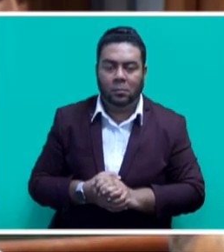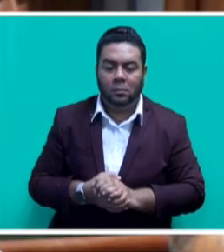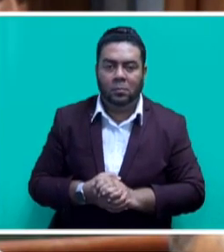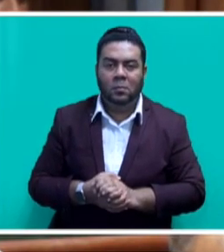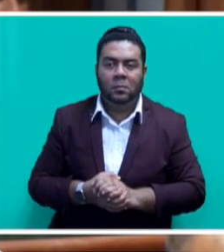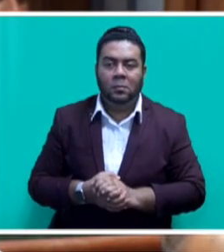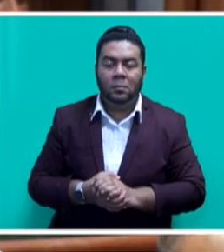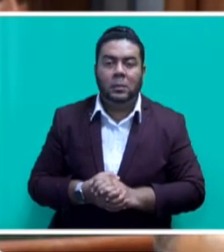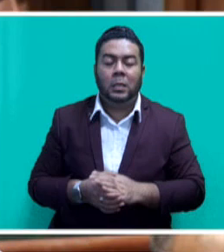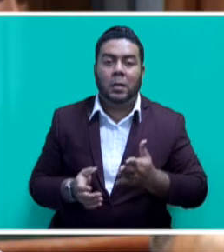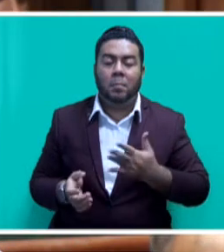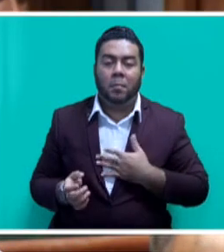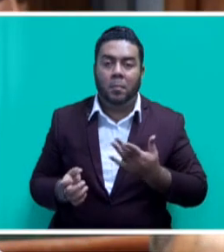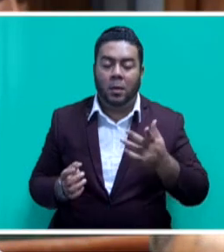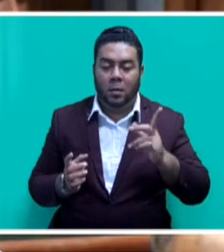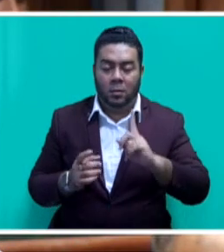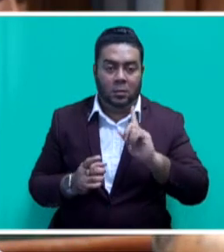during my tenure as Minister,